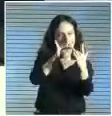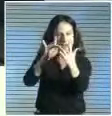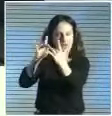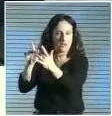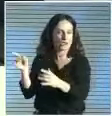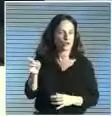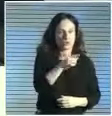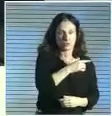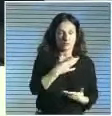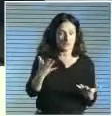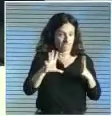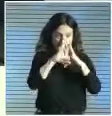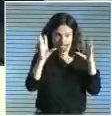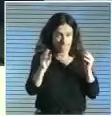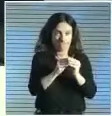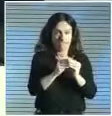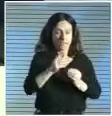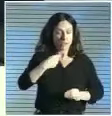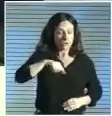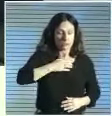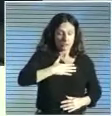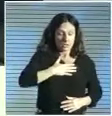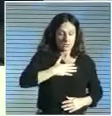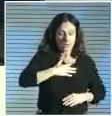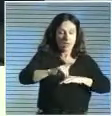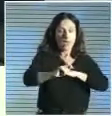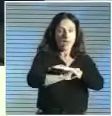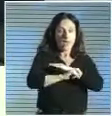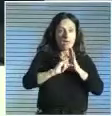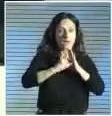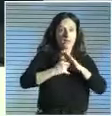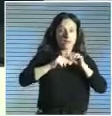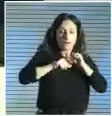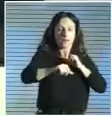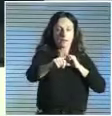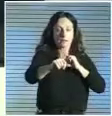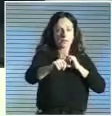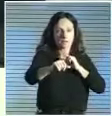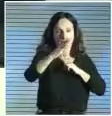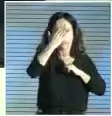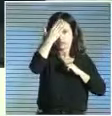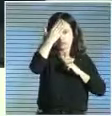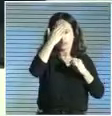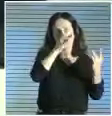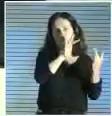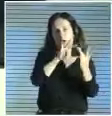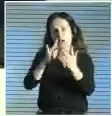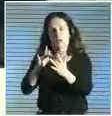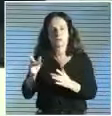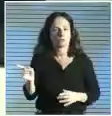to base all the strategies on the relationship with our stakeholders. You know, it's impossible to